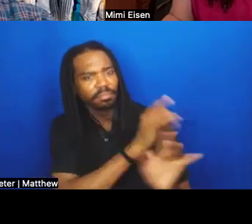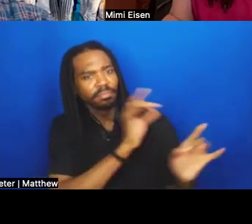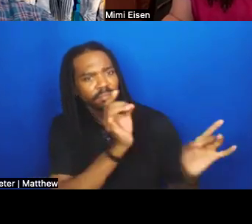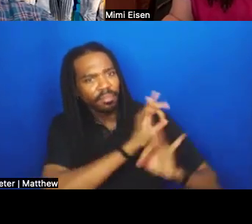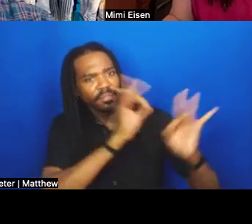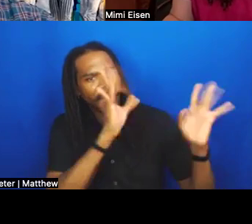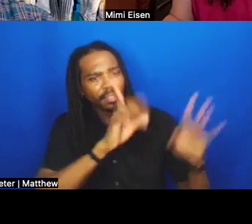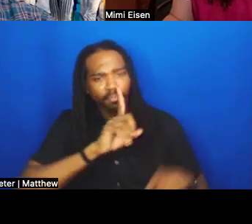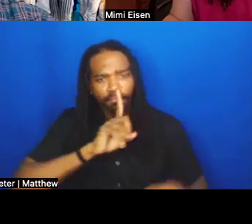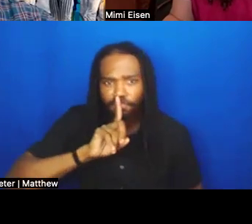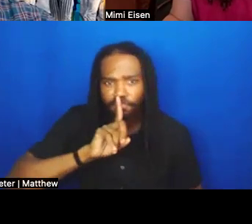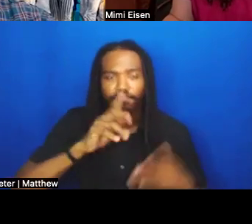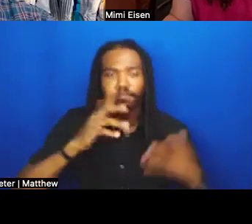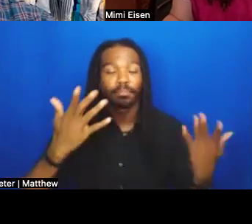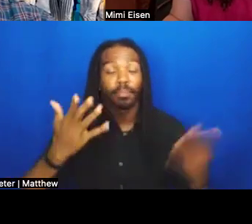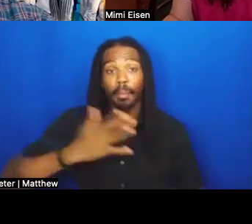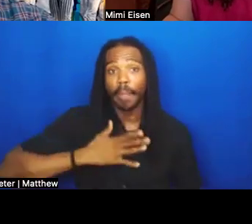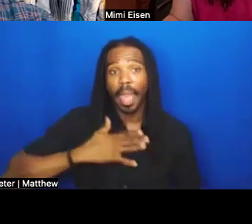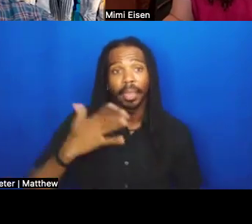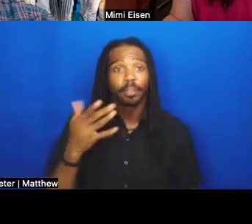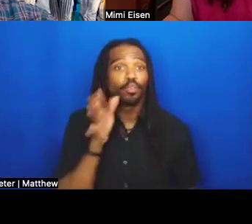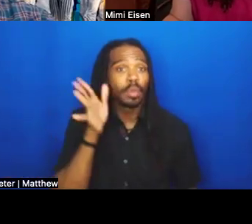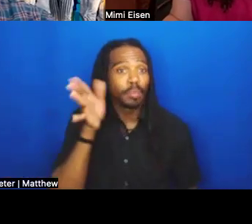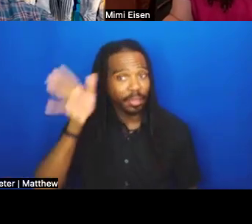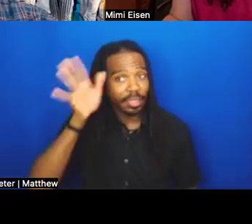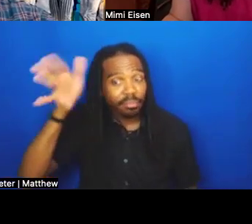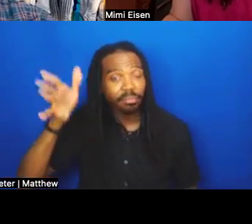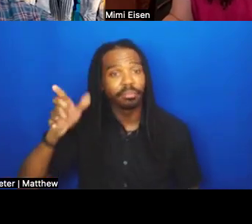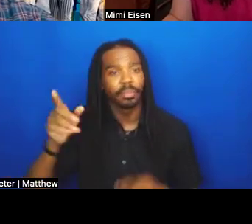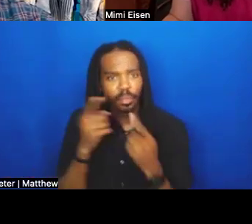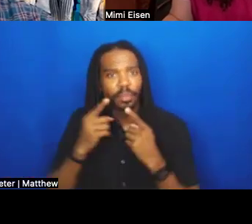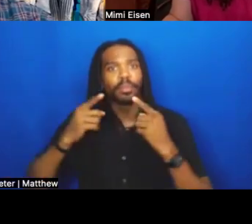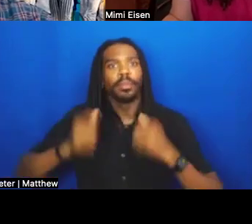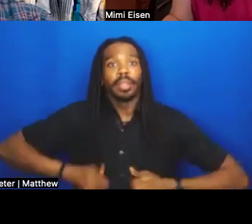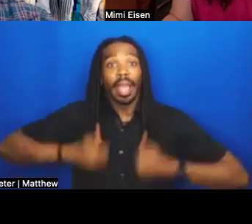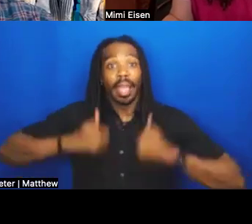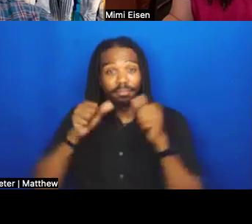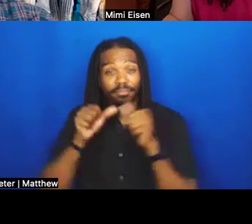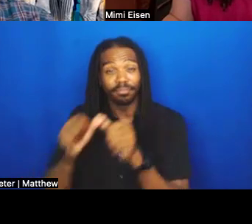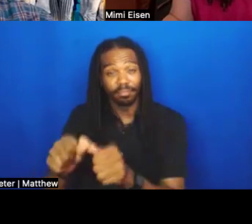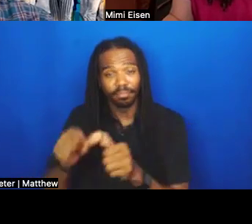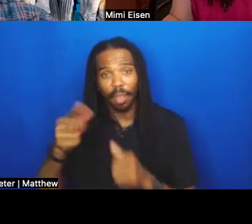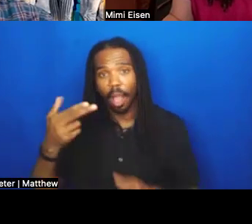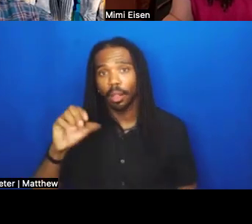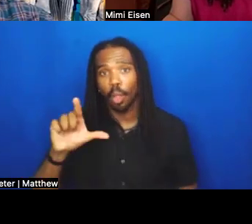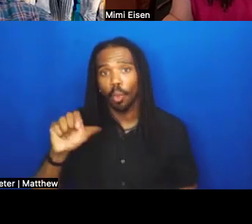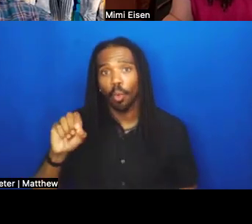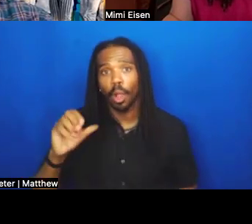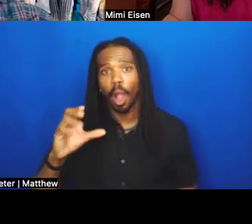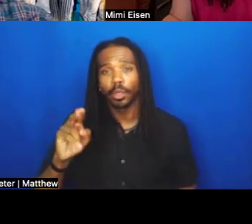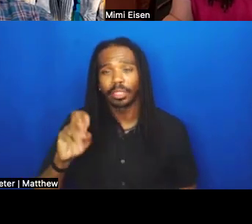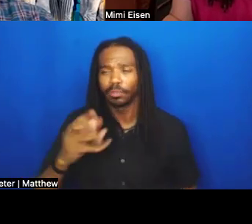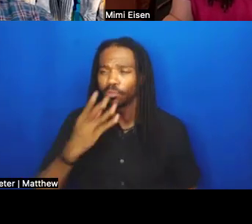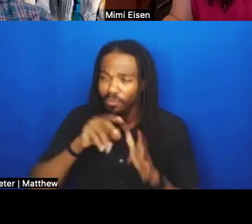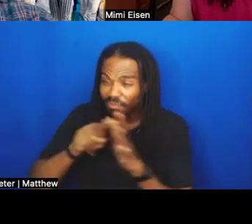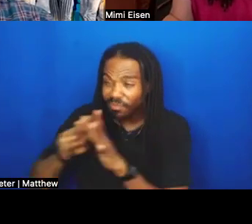my grandparents were Holocaust survivors who immigrated to New York, but the synagogue I went to as a kid here in the U.S.